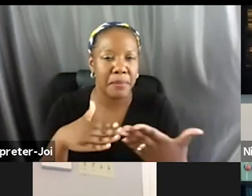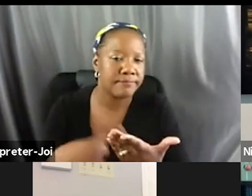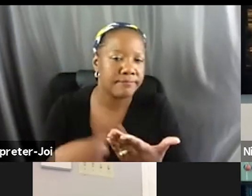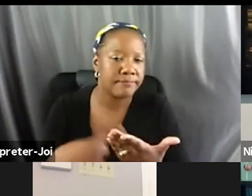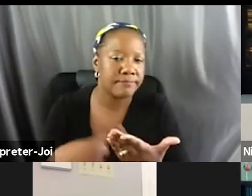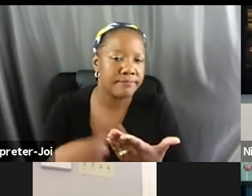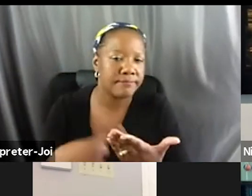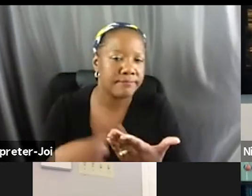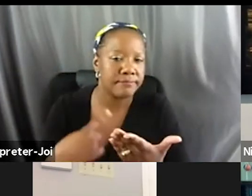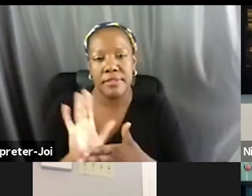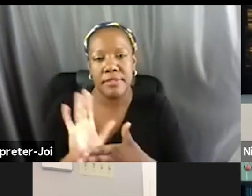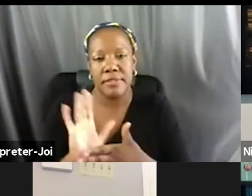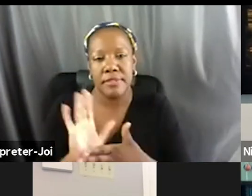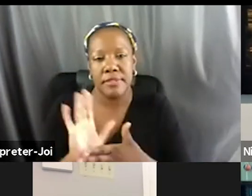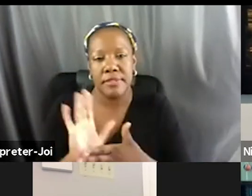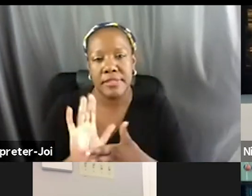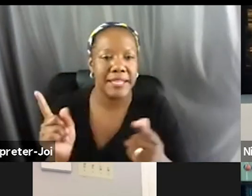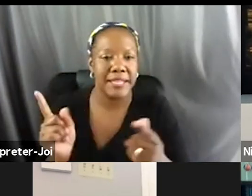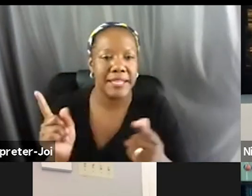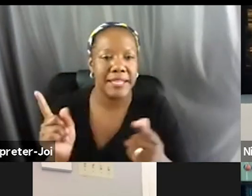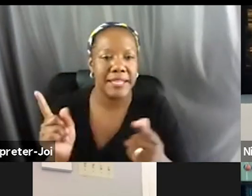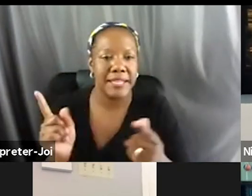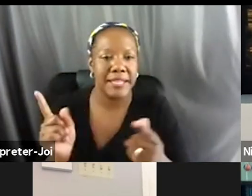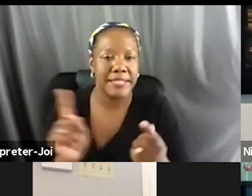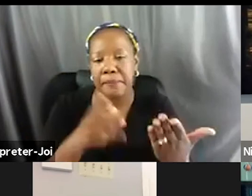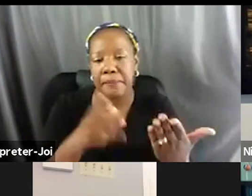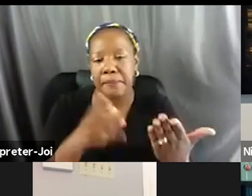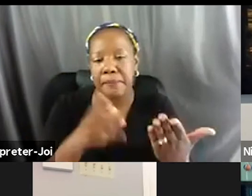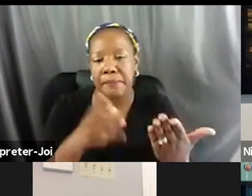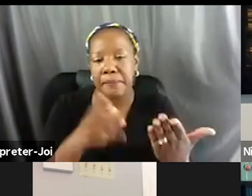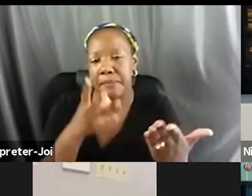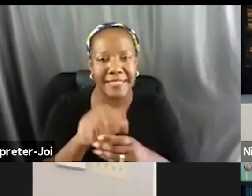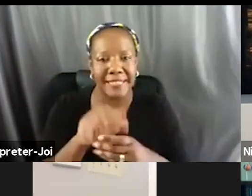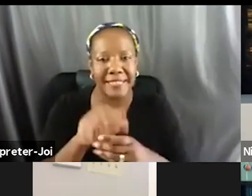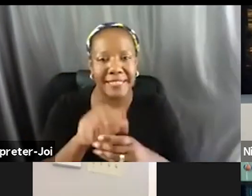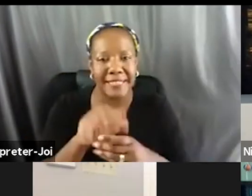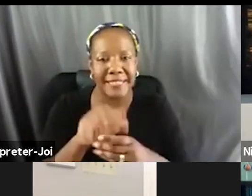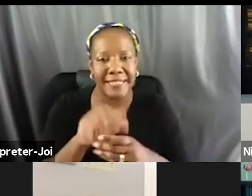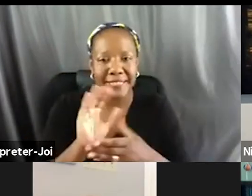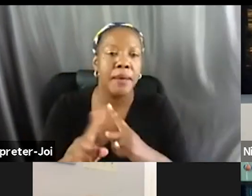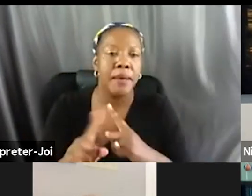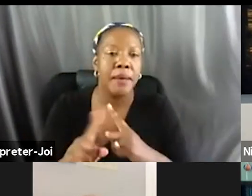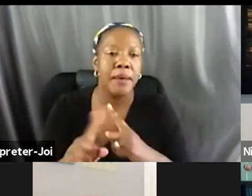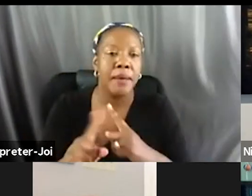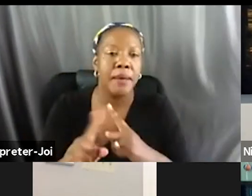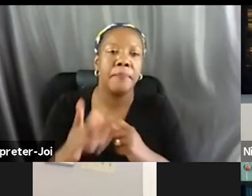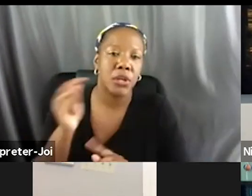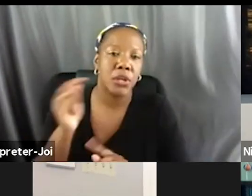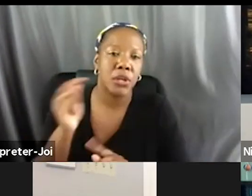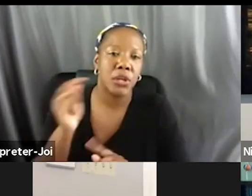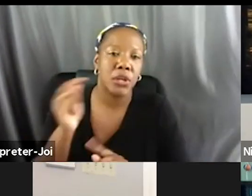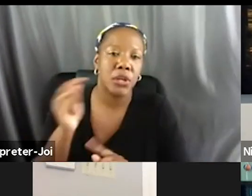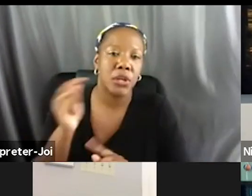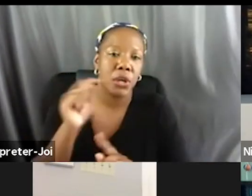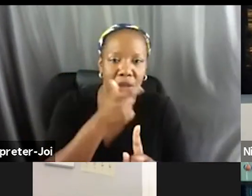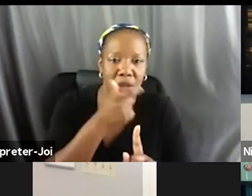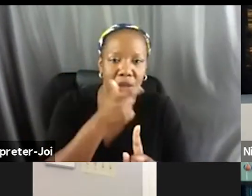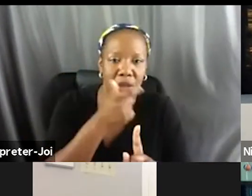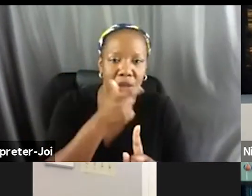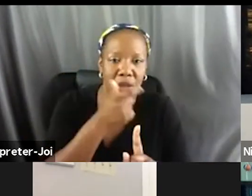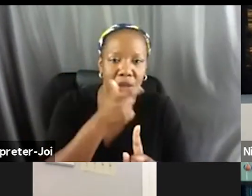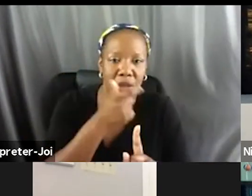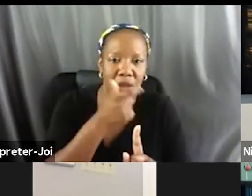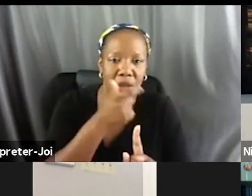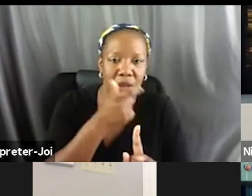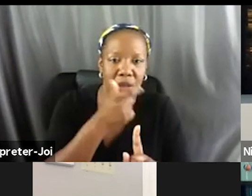and to meet the women in the film and to have a conversation. But please go back to Eventive and view the film. But so